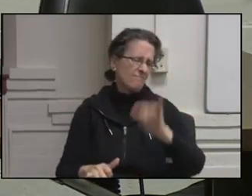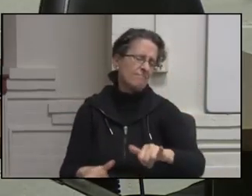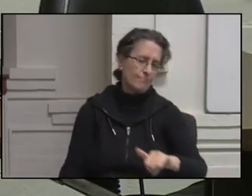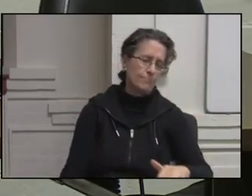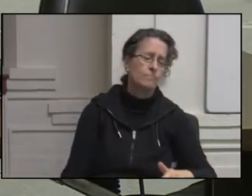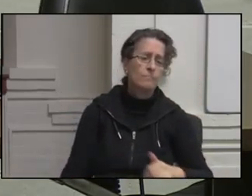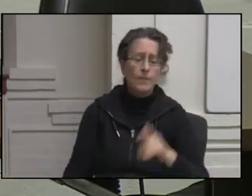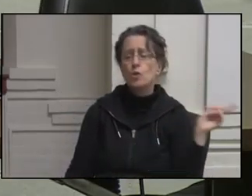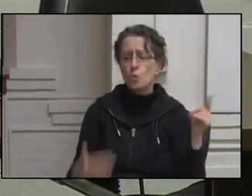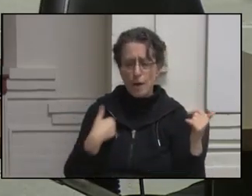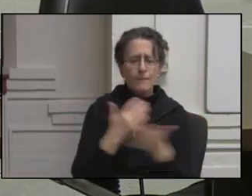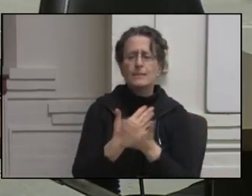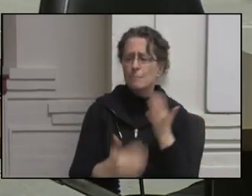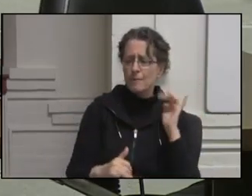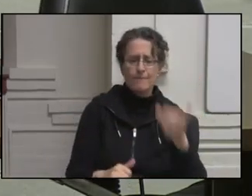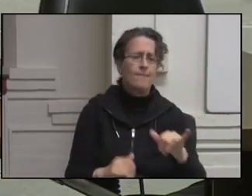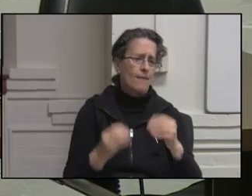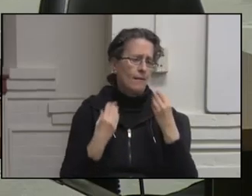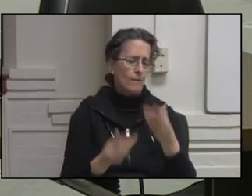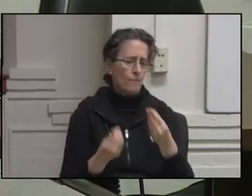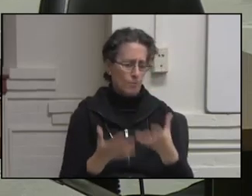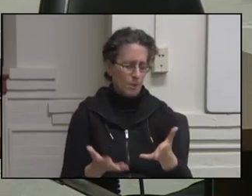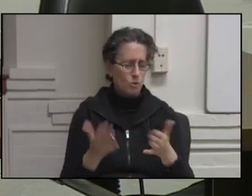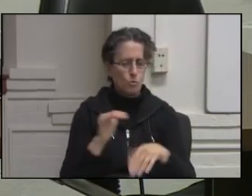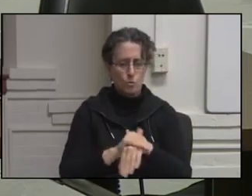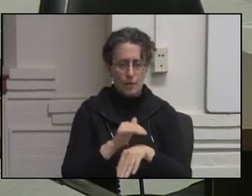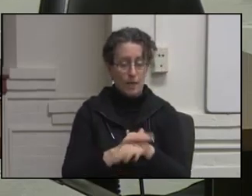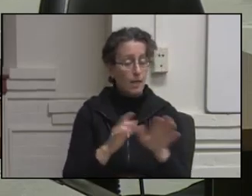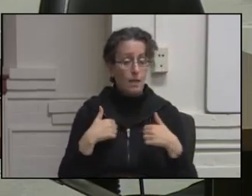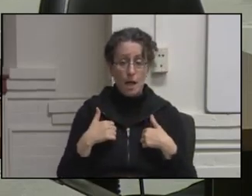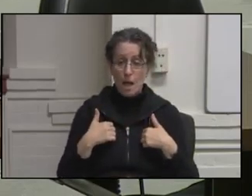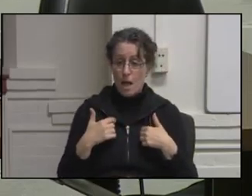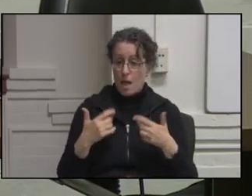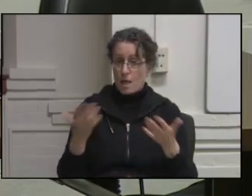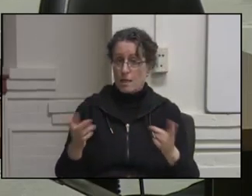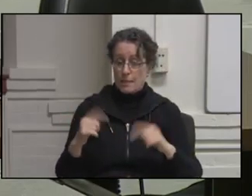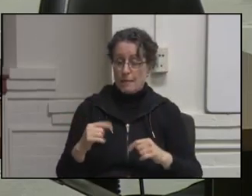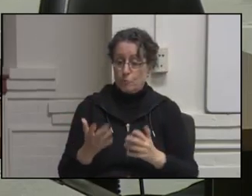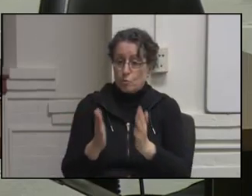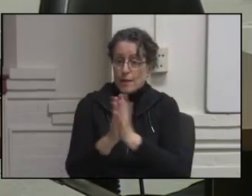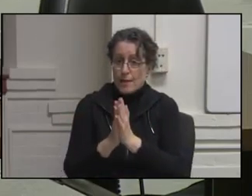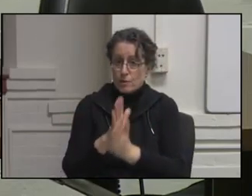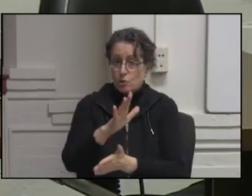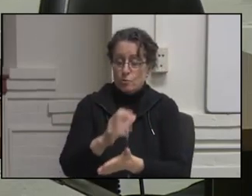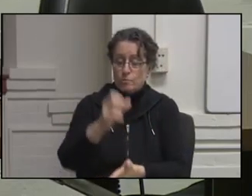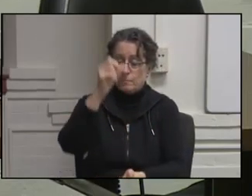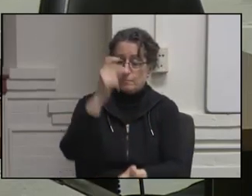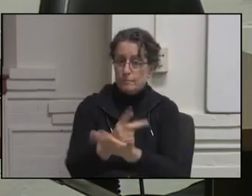in your packet tonight, and I'm here just to ask that you adopt the